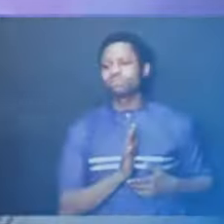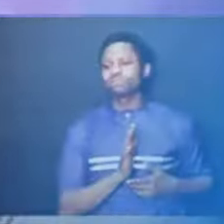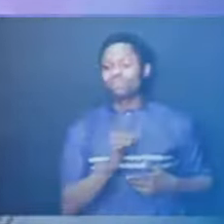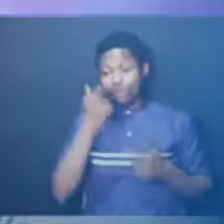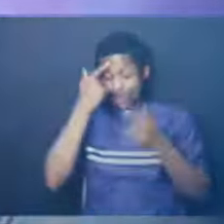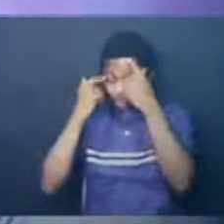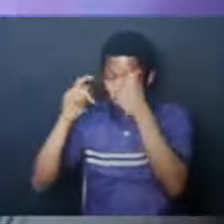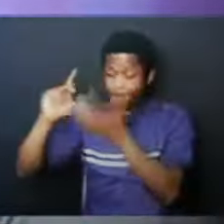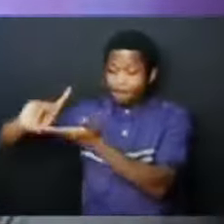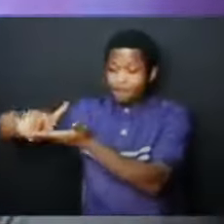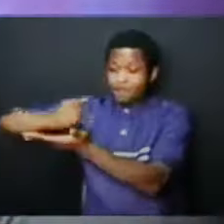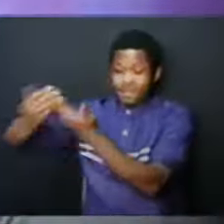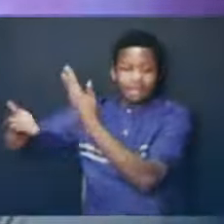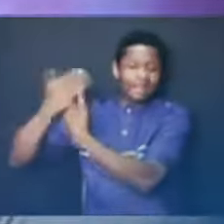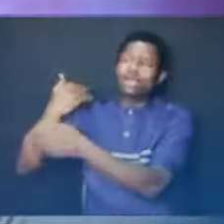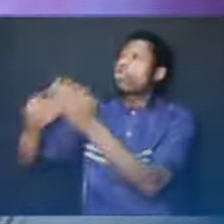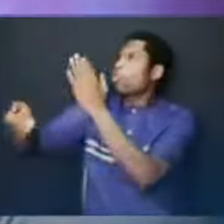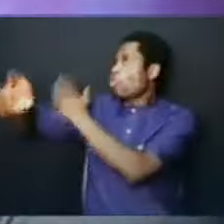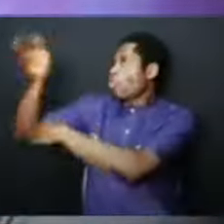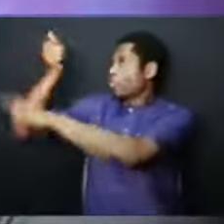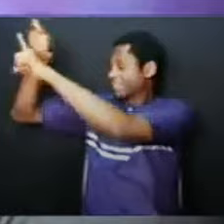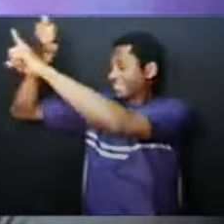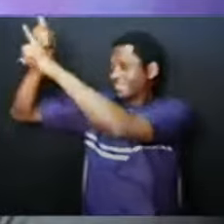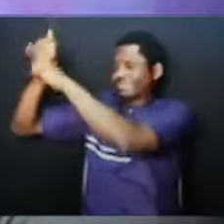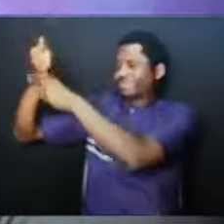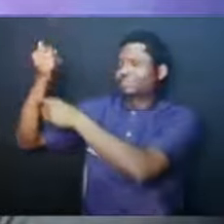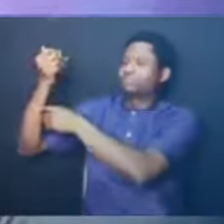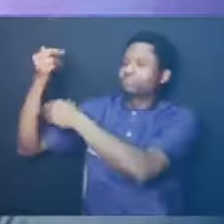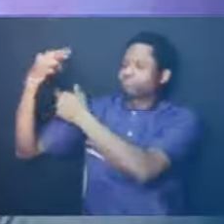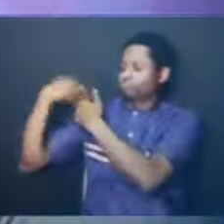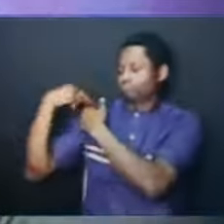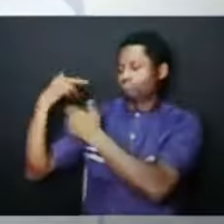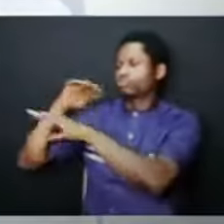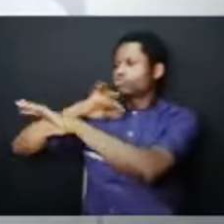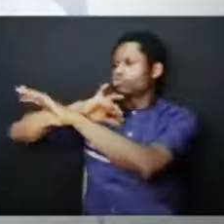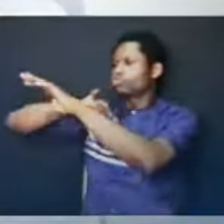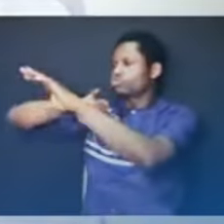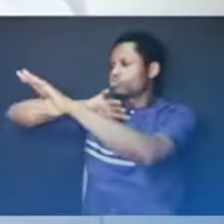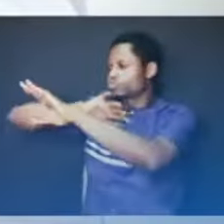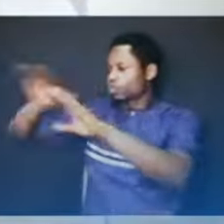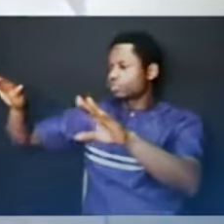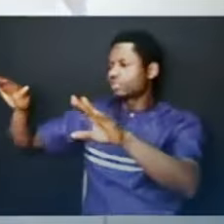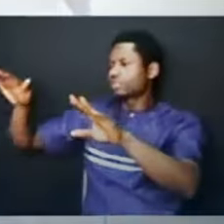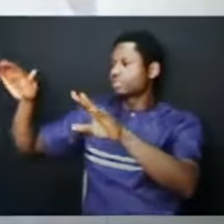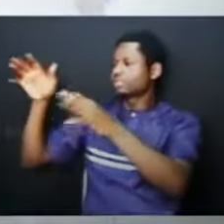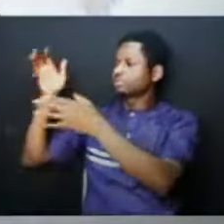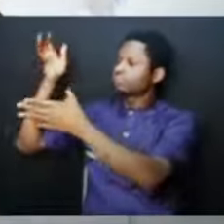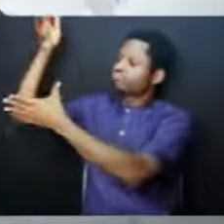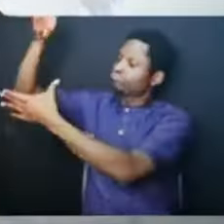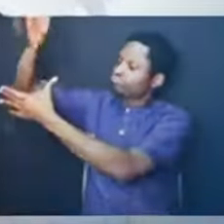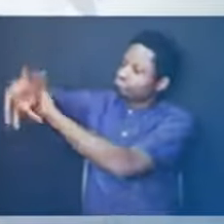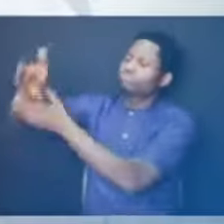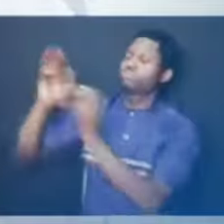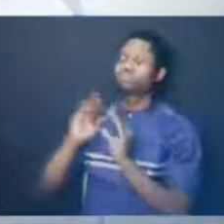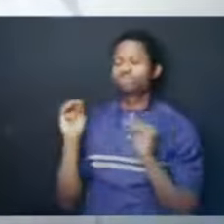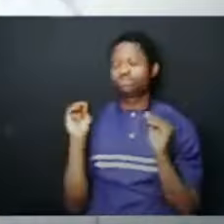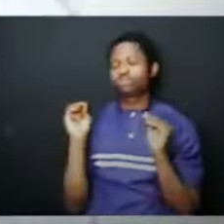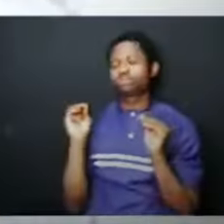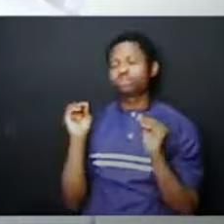Vengeance is the Lord's. None should interfere with that. He will